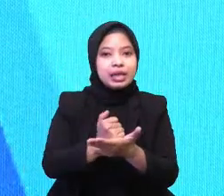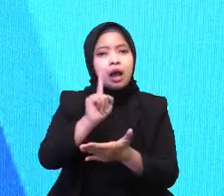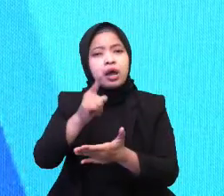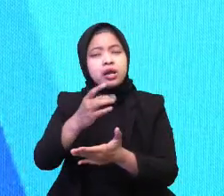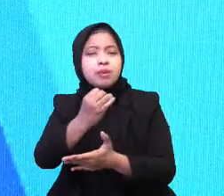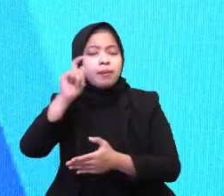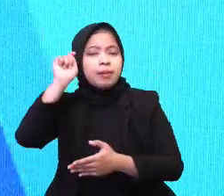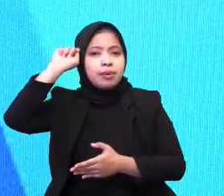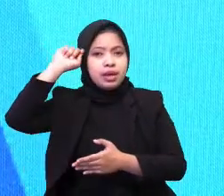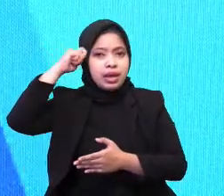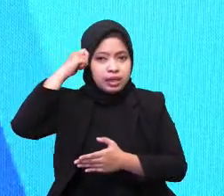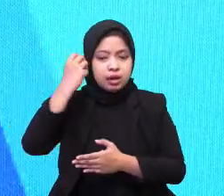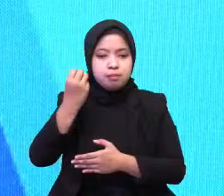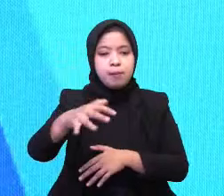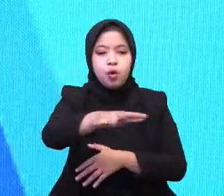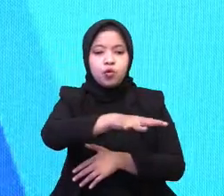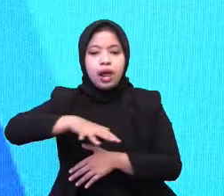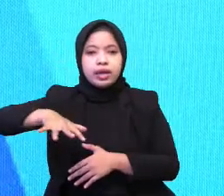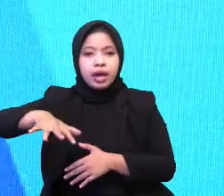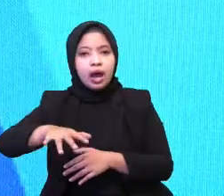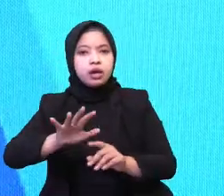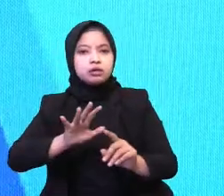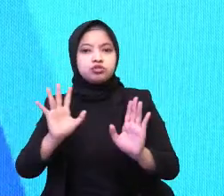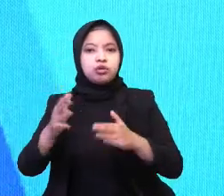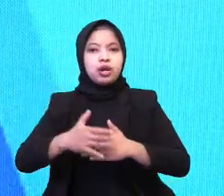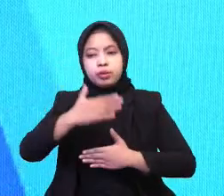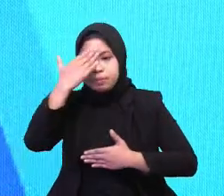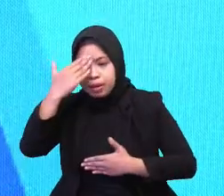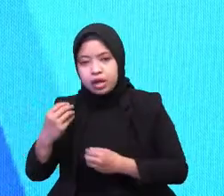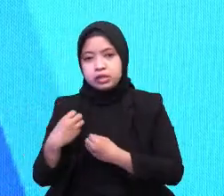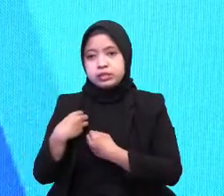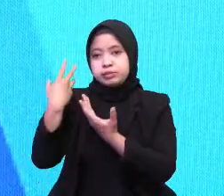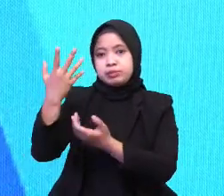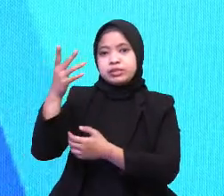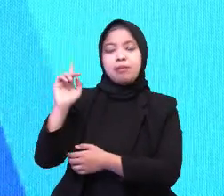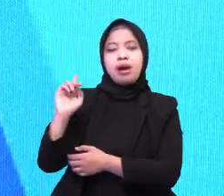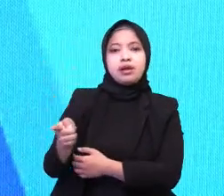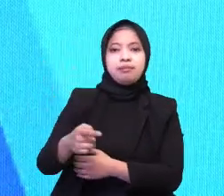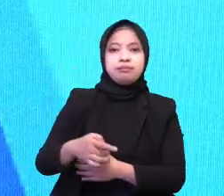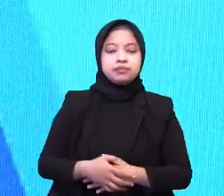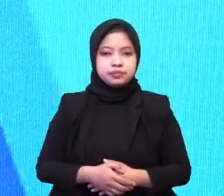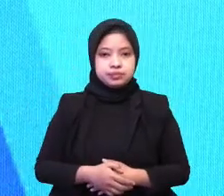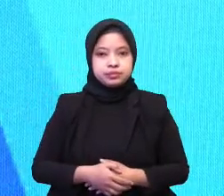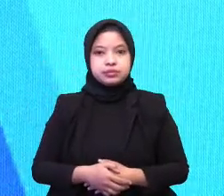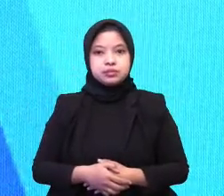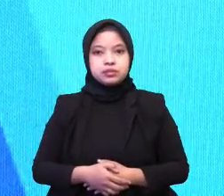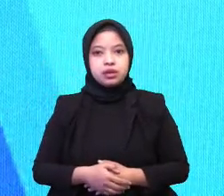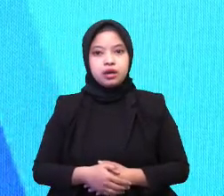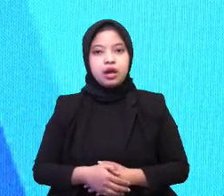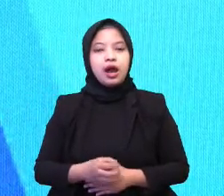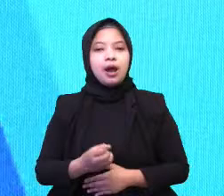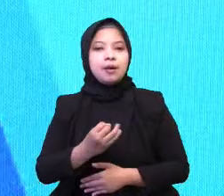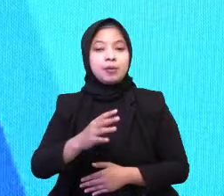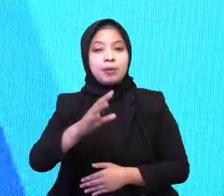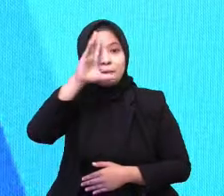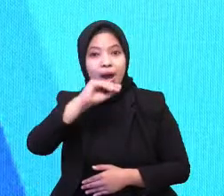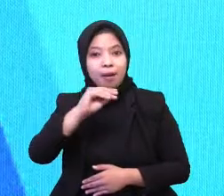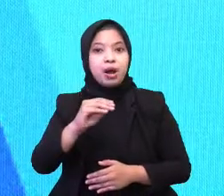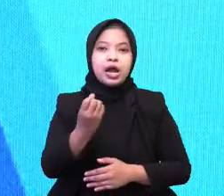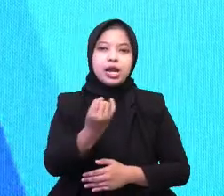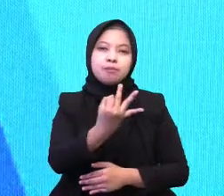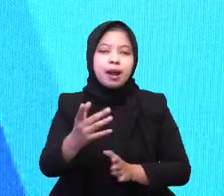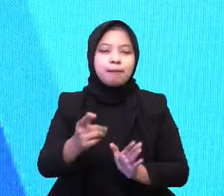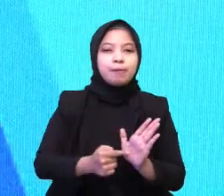of the regulations are as follows. The community can perform the worship of Ramadan and